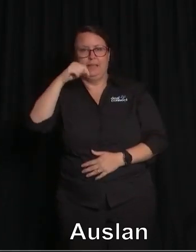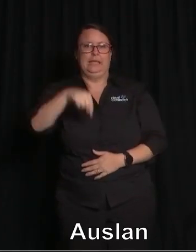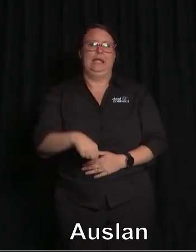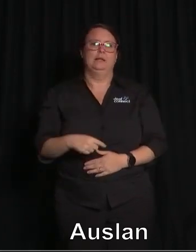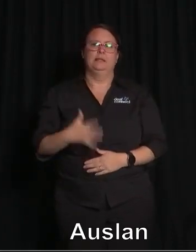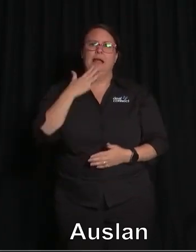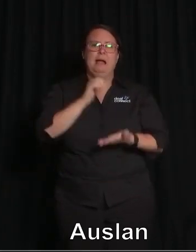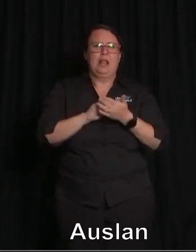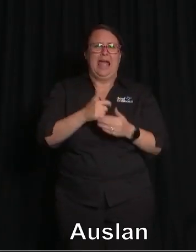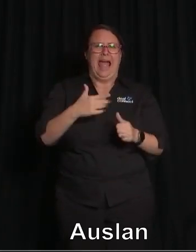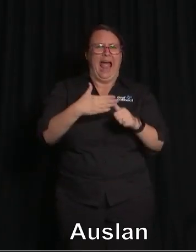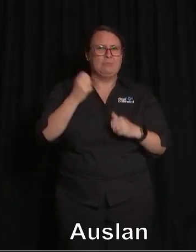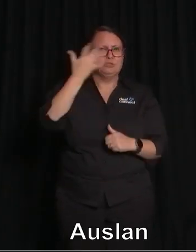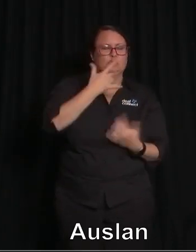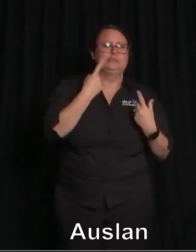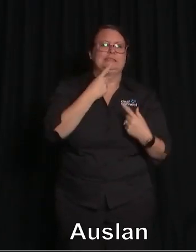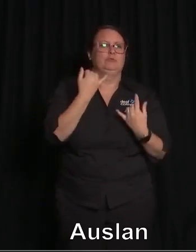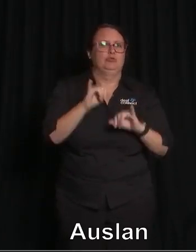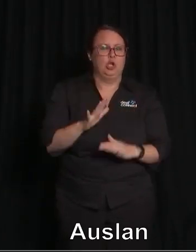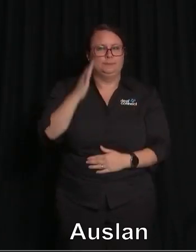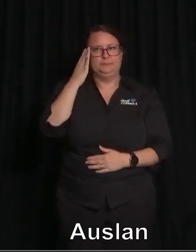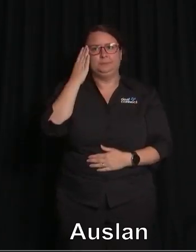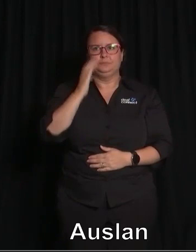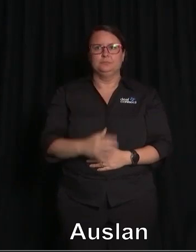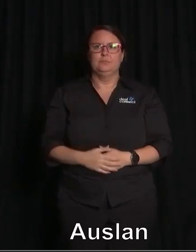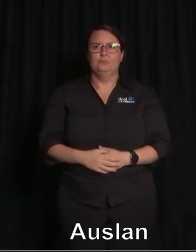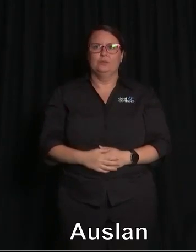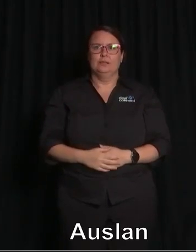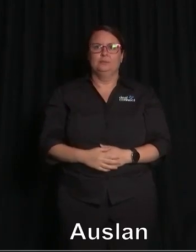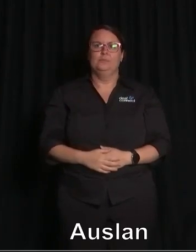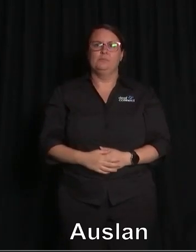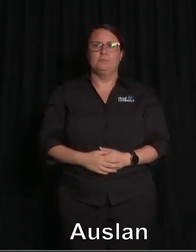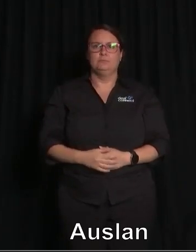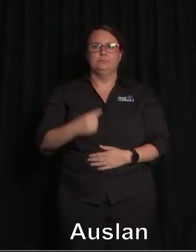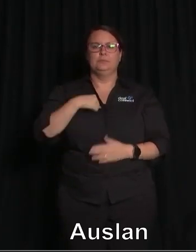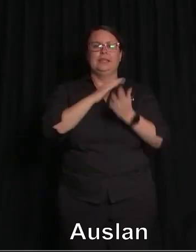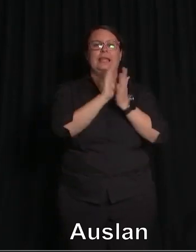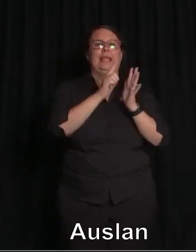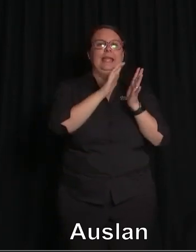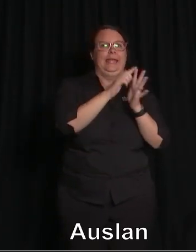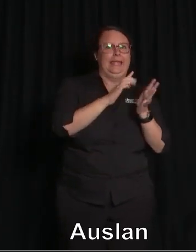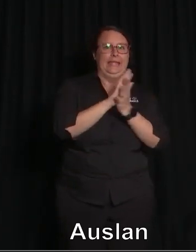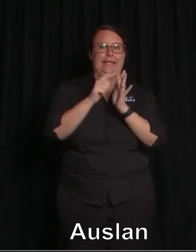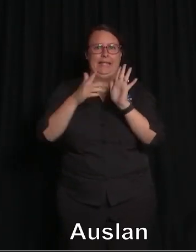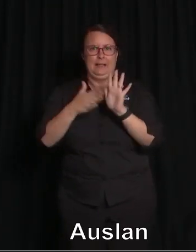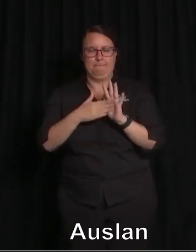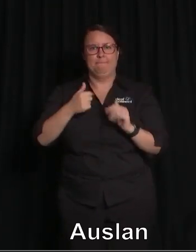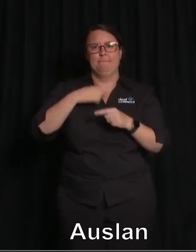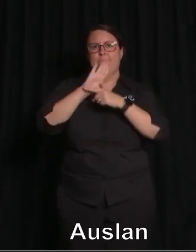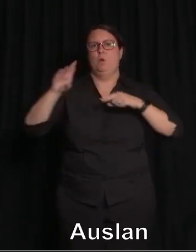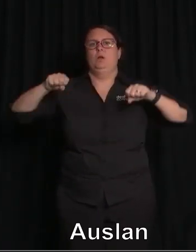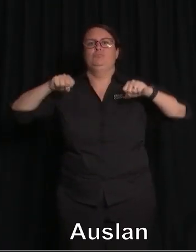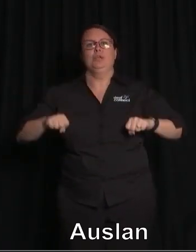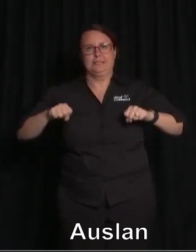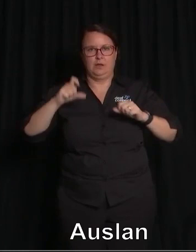today. I apologize for my mistake. I am, as everyone has already been told, I am Ashley Smith, he, him, board president of the Capital Pride Alliance, and